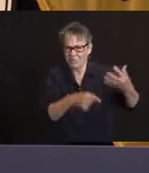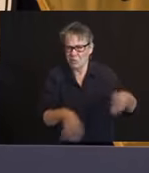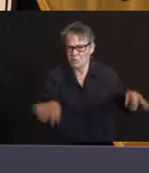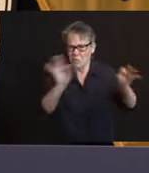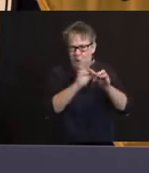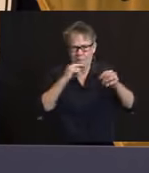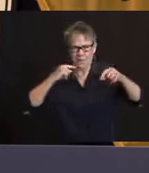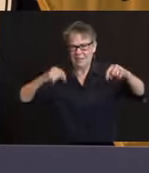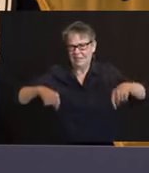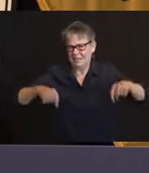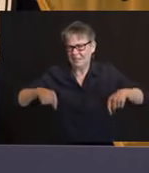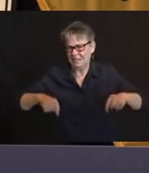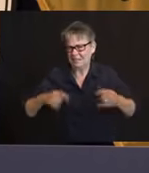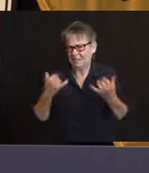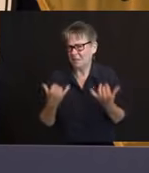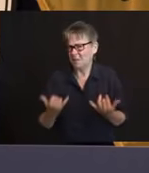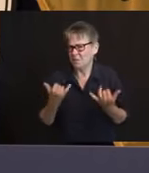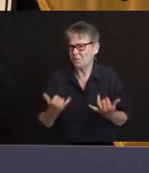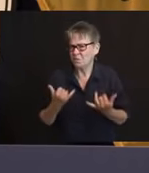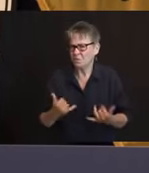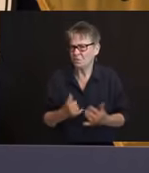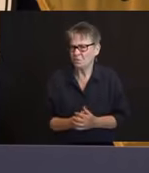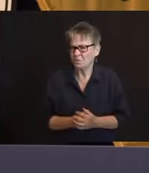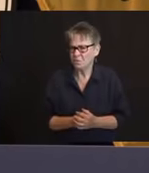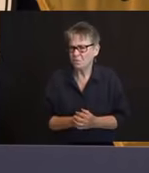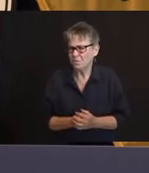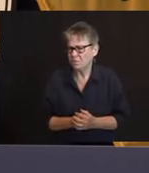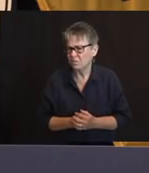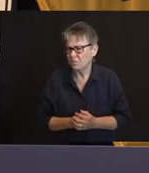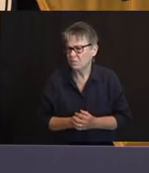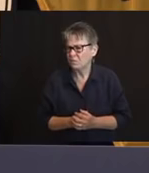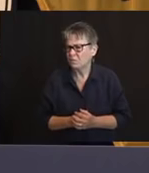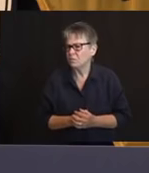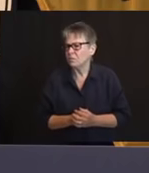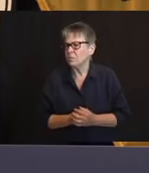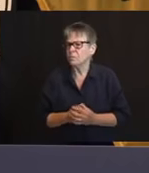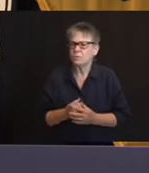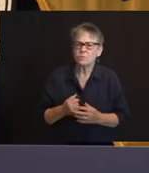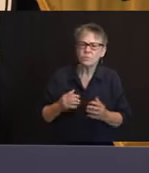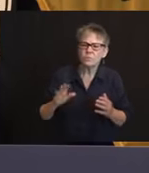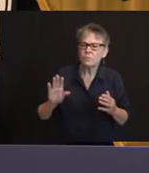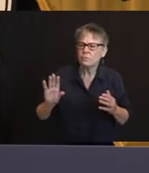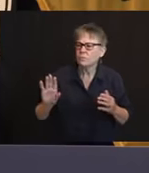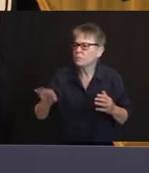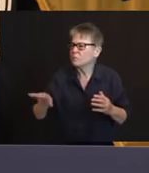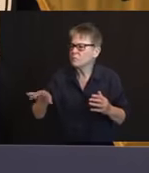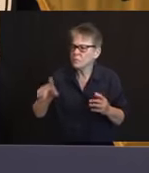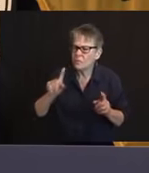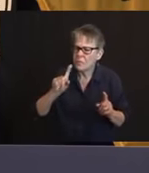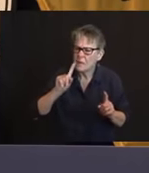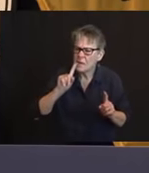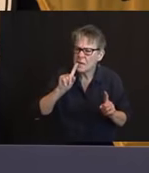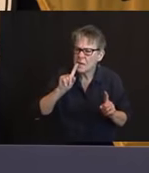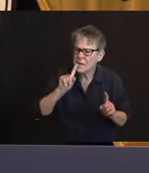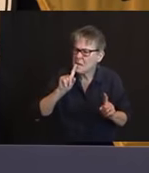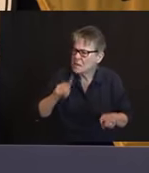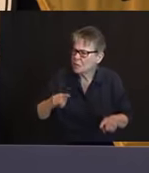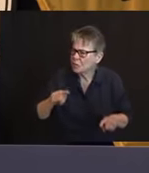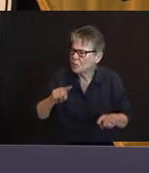way. I don't have an answer for you on the Labor Department call center, but can we come back to you on that? Dan, will you help me out? Thank